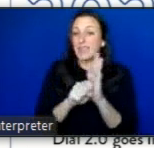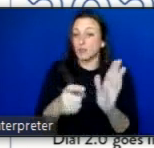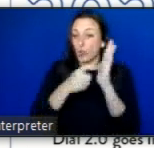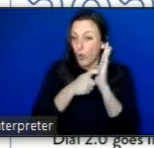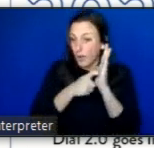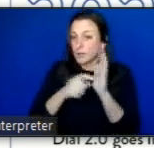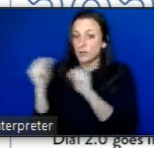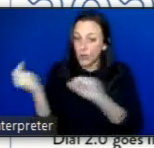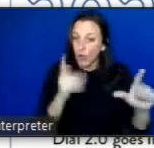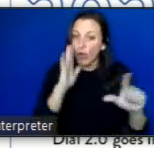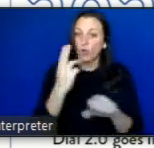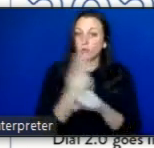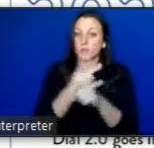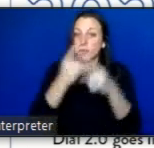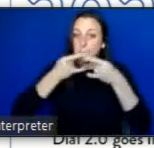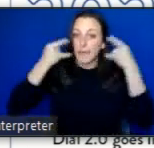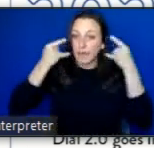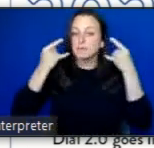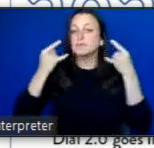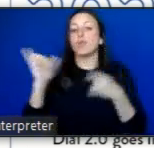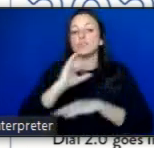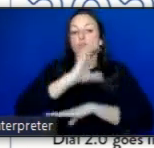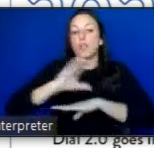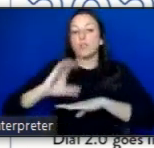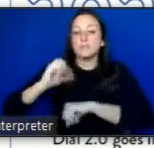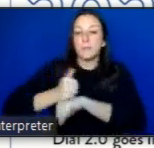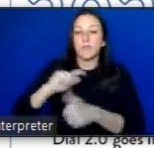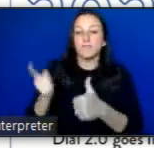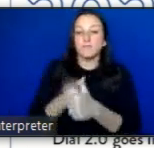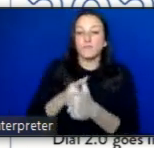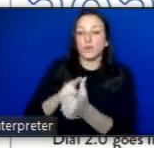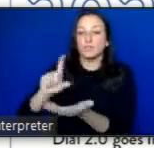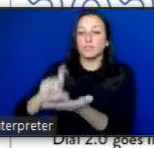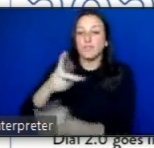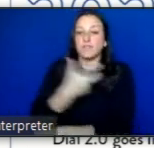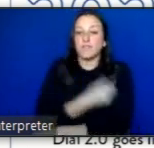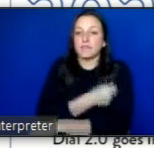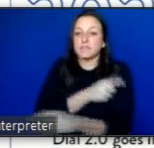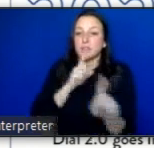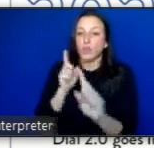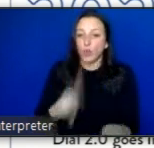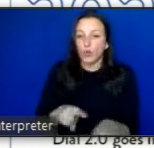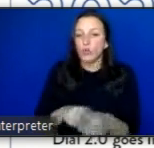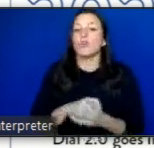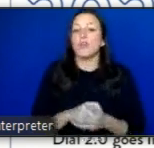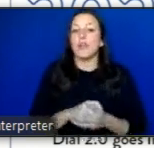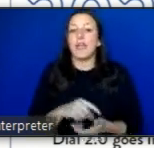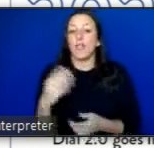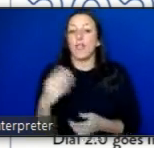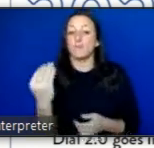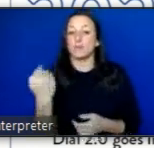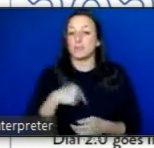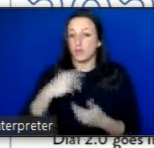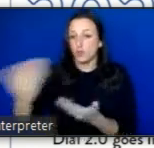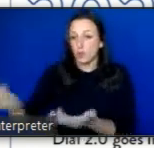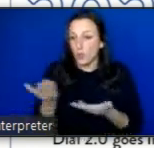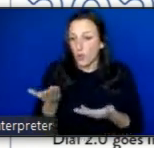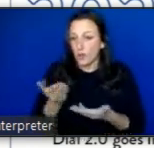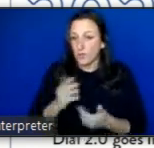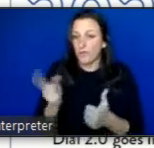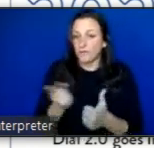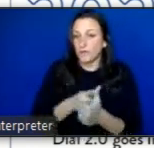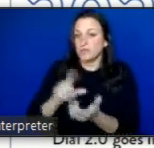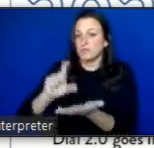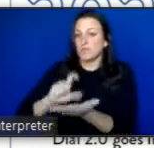On December 4th, Colorado placed its first vaccine order, and on the 14th, the governor welcomed our first vaccine delivery to the